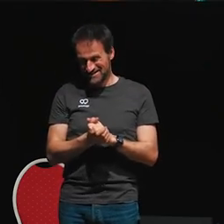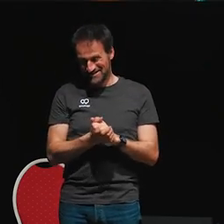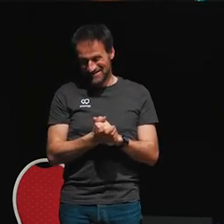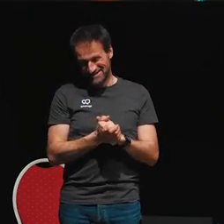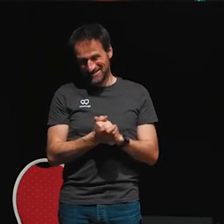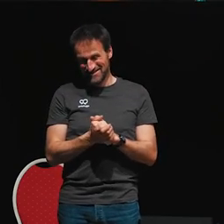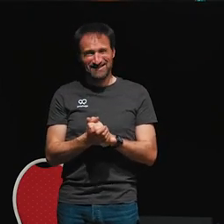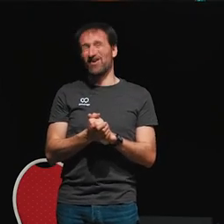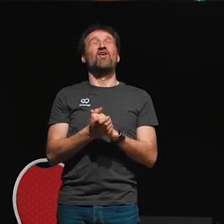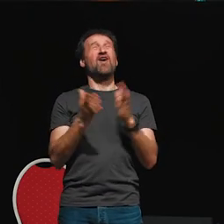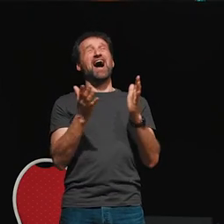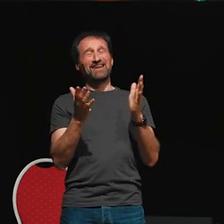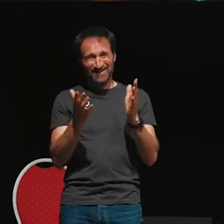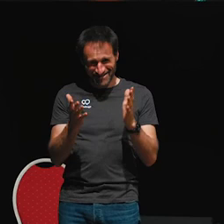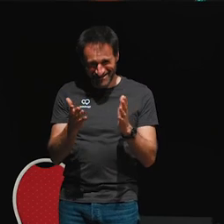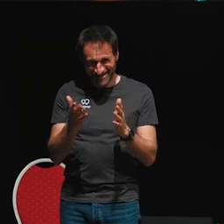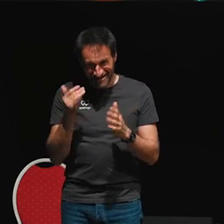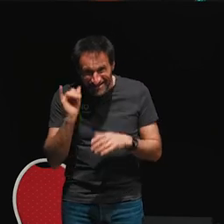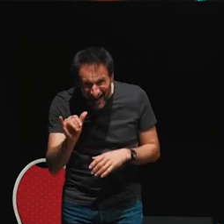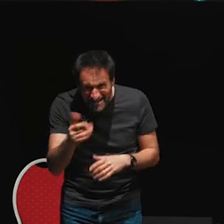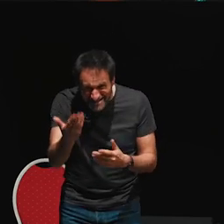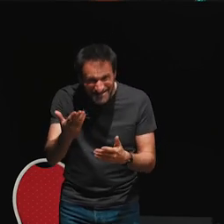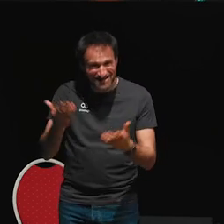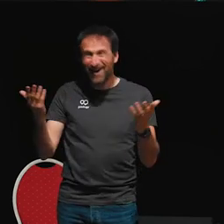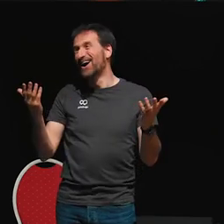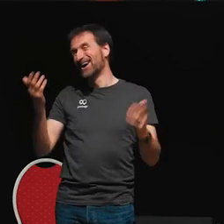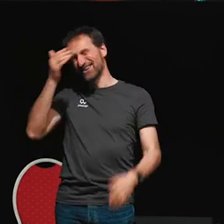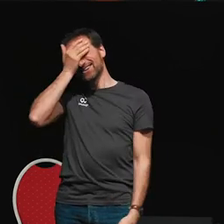What? That's it.